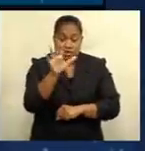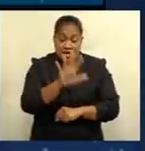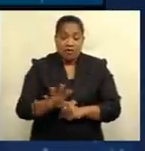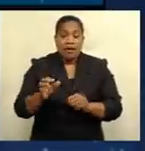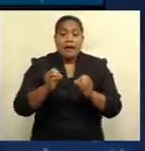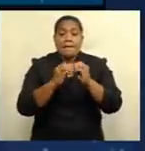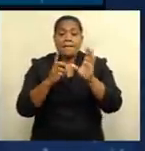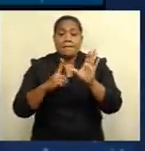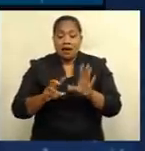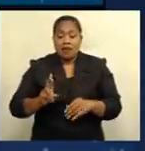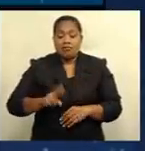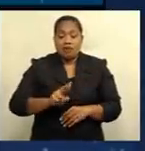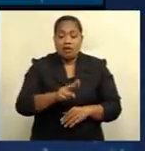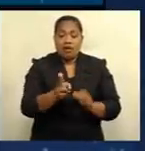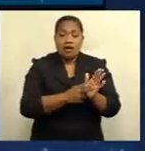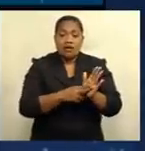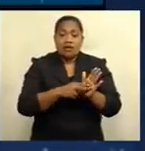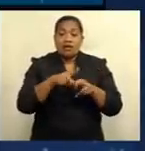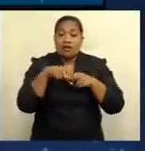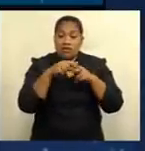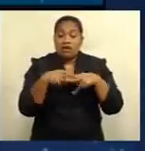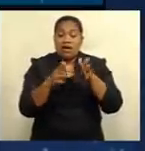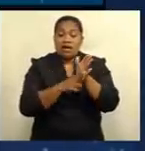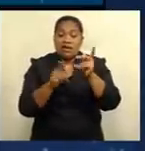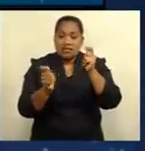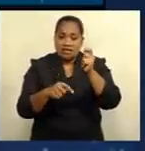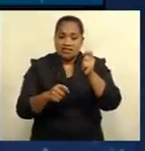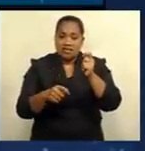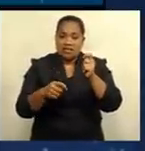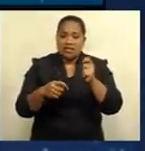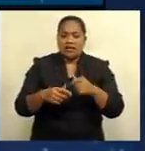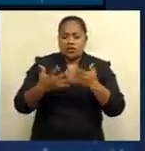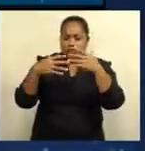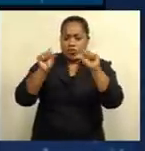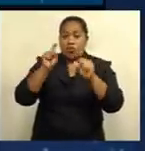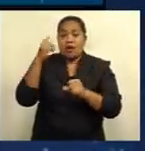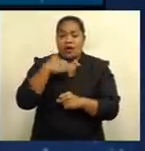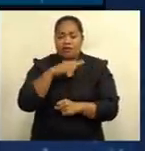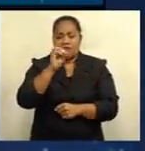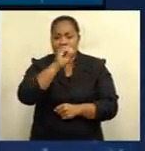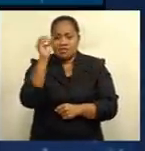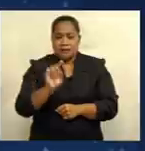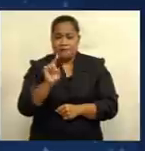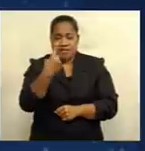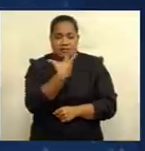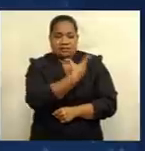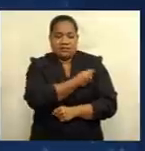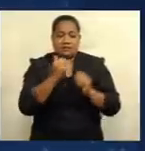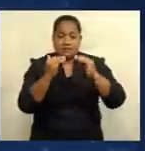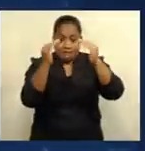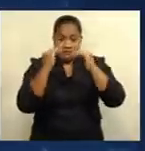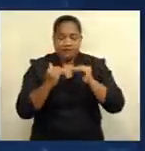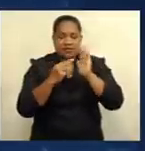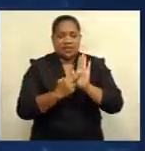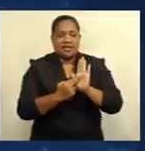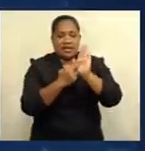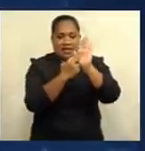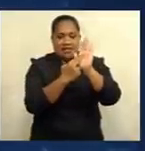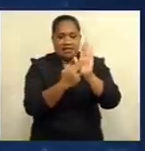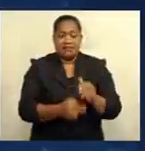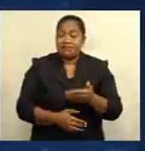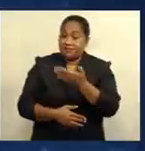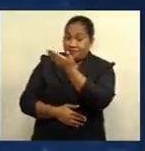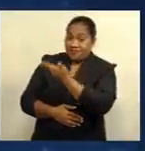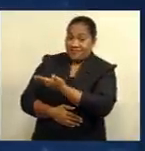Rewa, Nanranga and Naitasiri, which have achieved 100% first jab administered, and next is Nandi. And Alipate Valemai